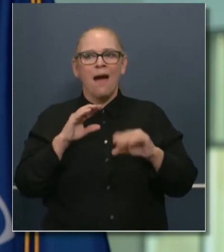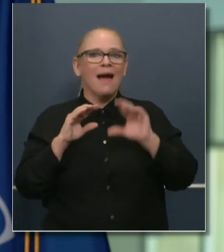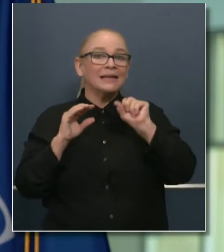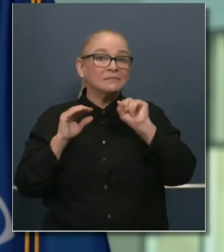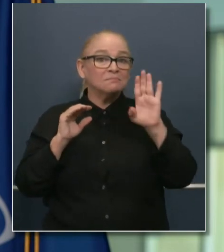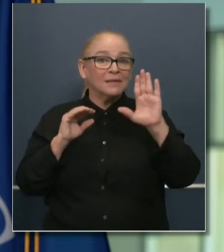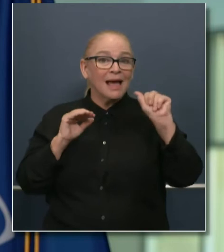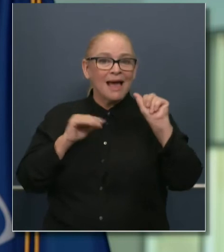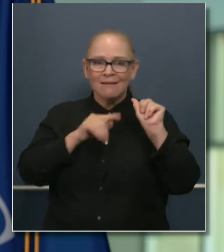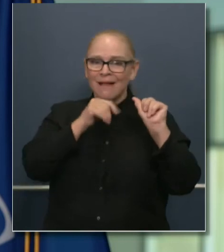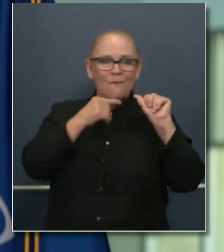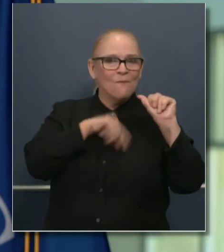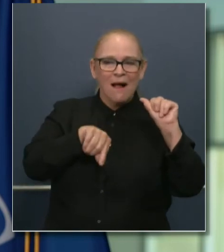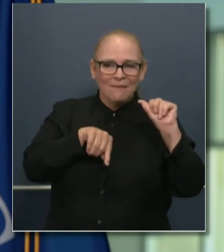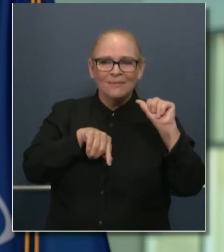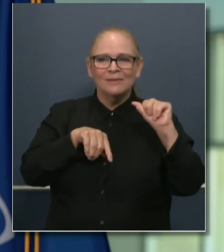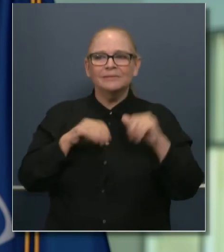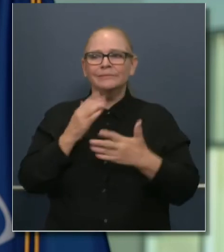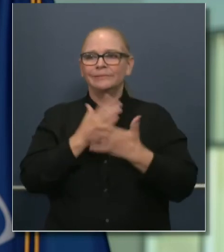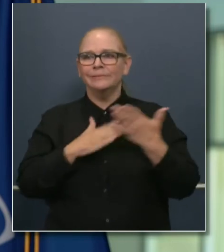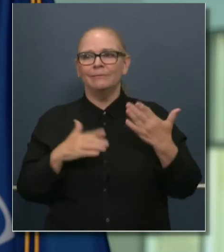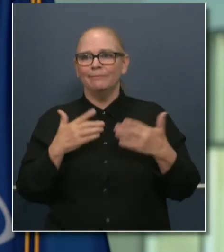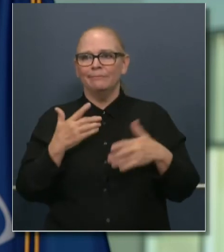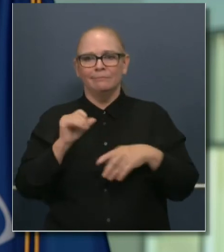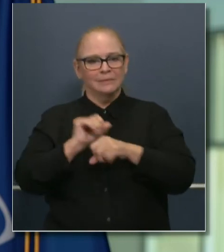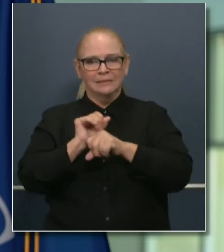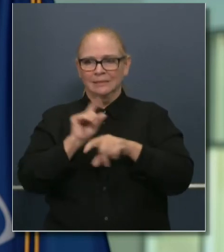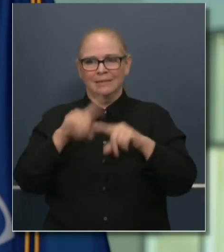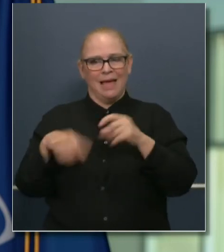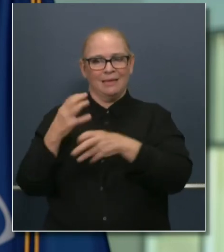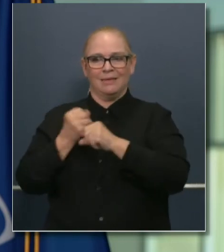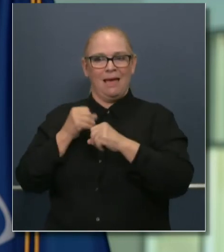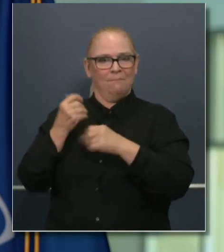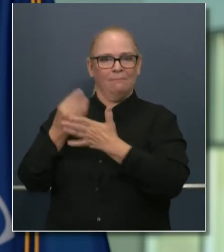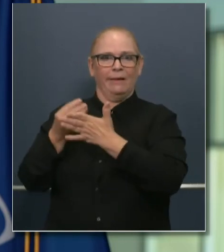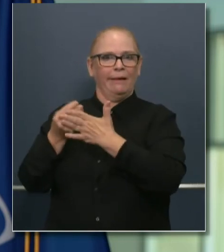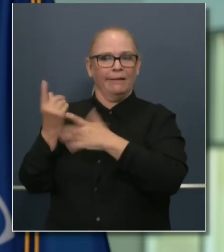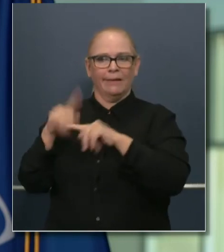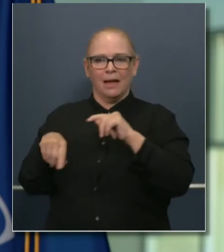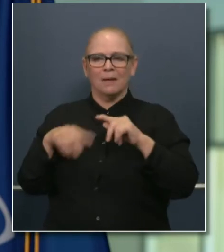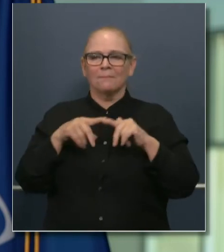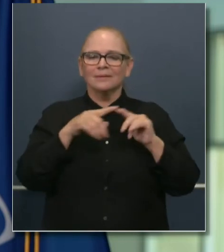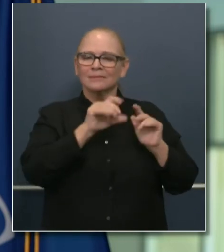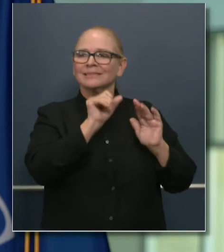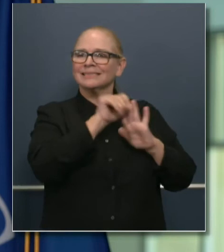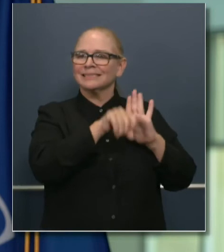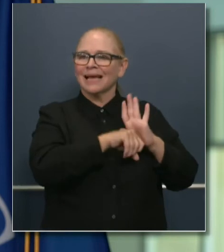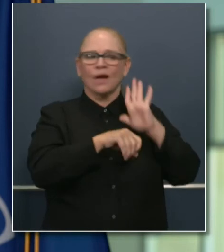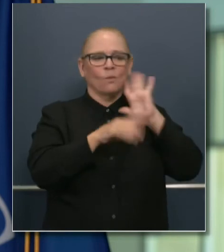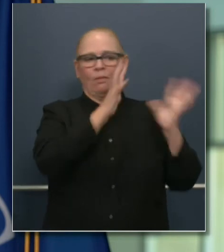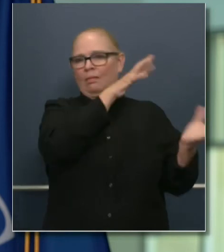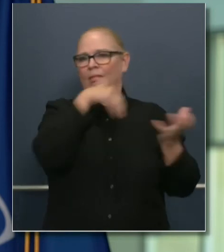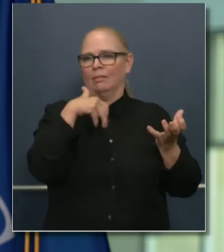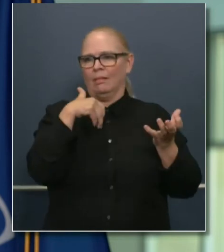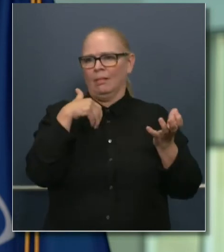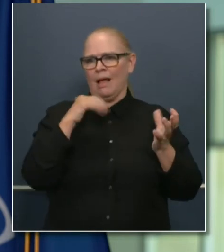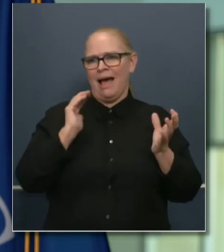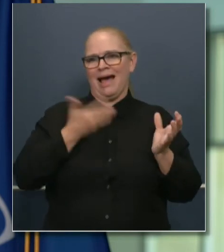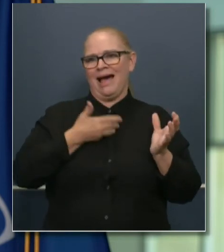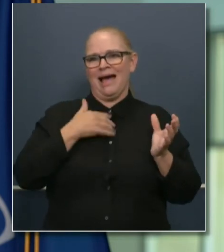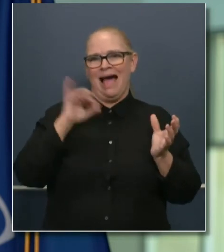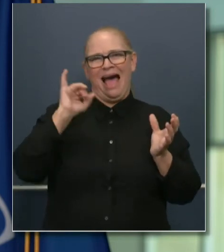Many others are simply unable to access those resources, and the state, through our iBank, has created